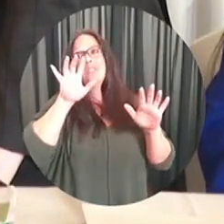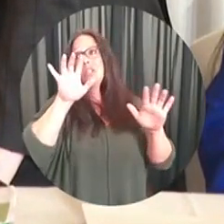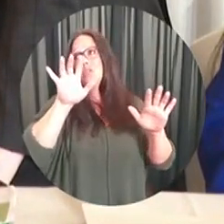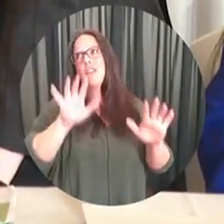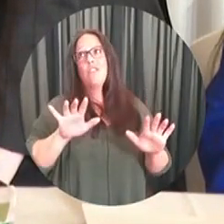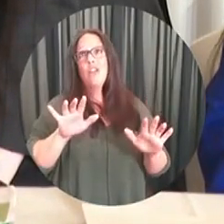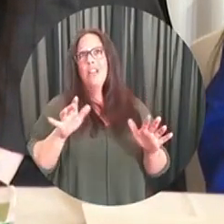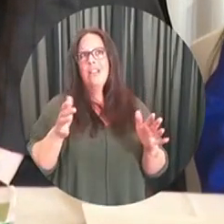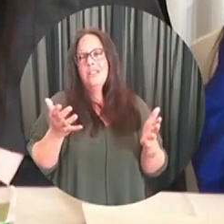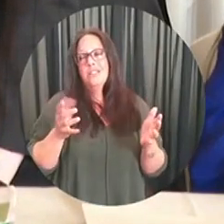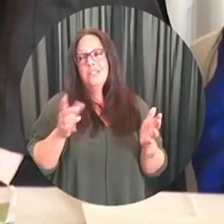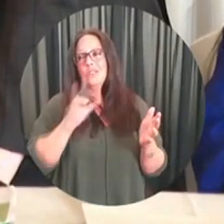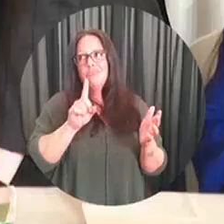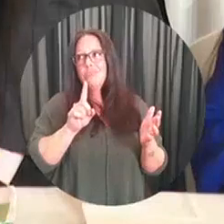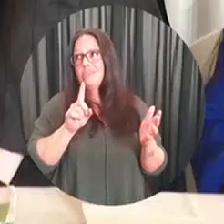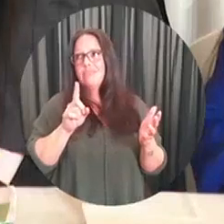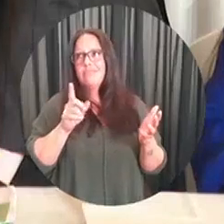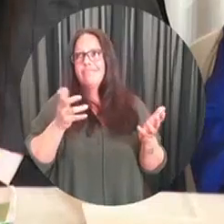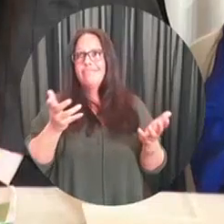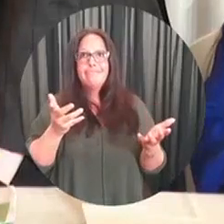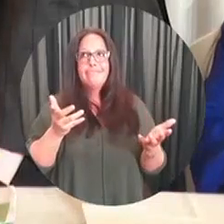it's a wonderful